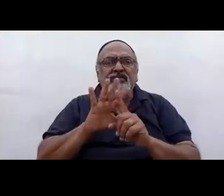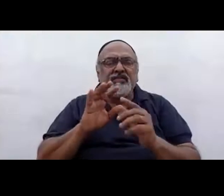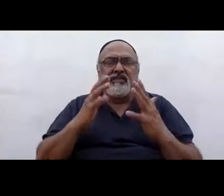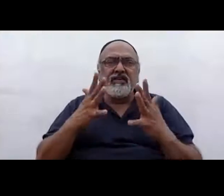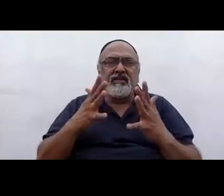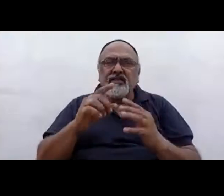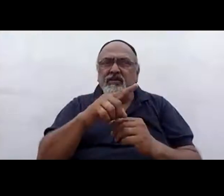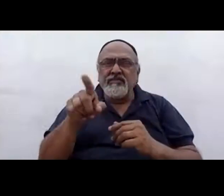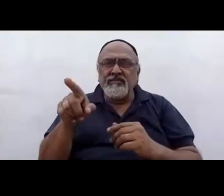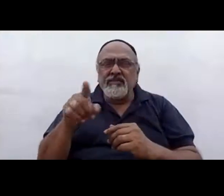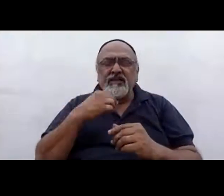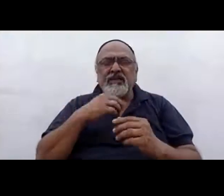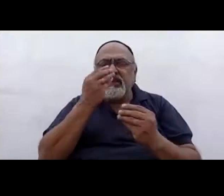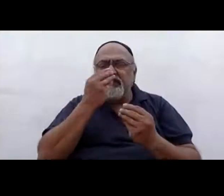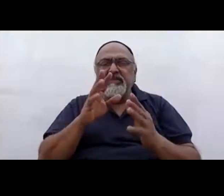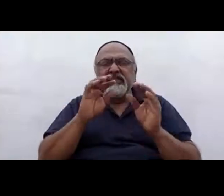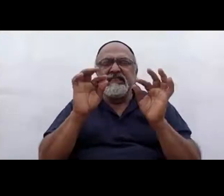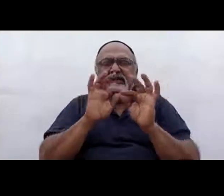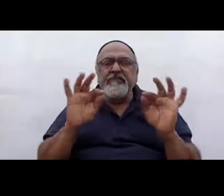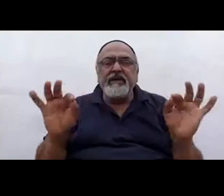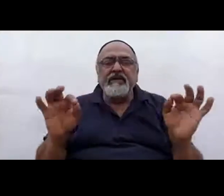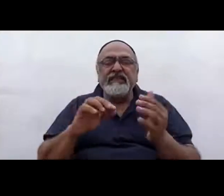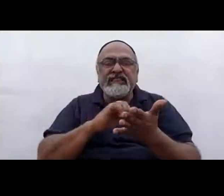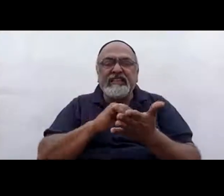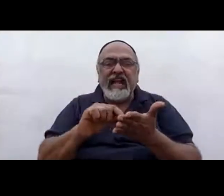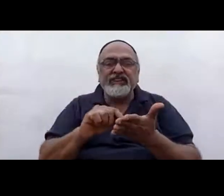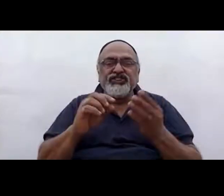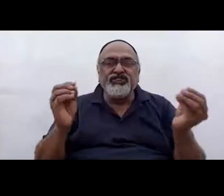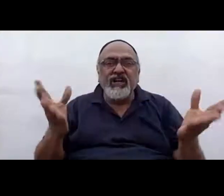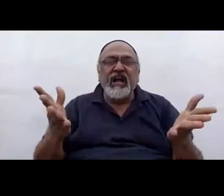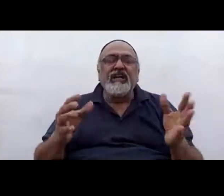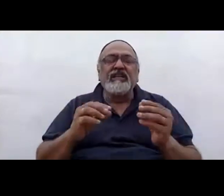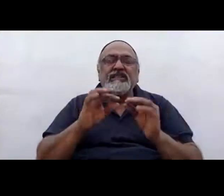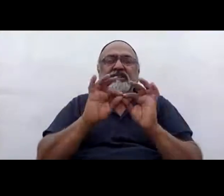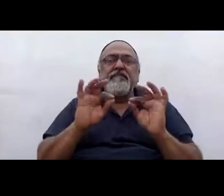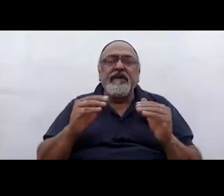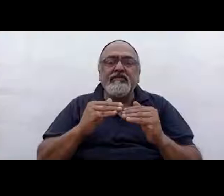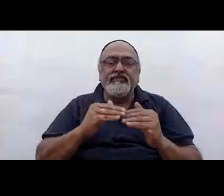simple. I will teach you from the scratch. So need not worry, and let's get going.